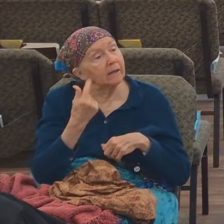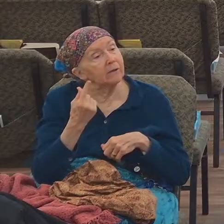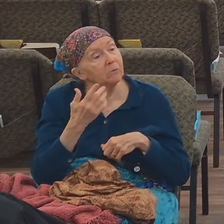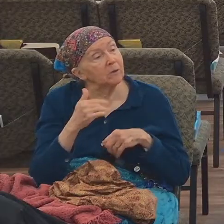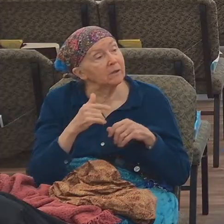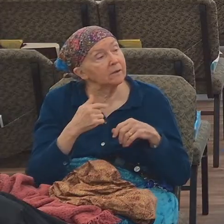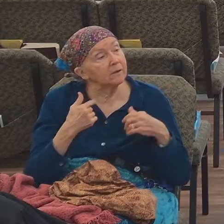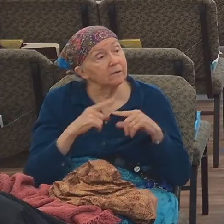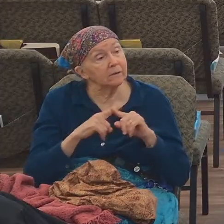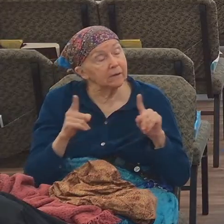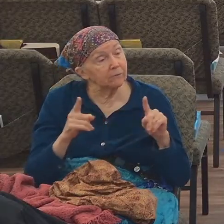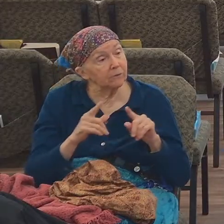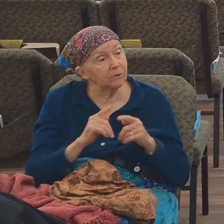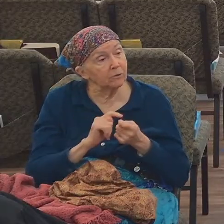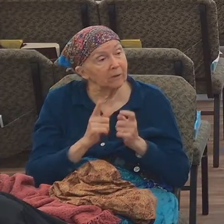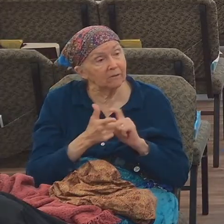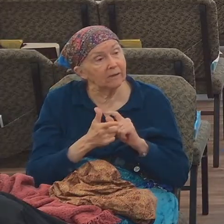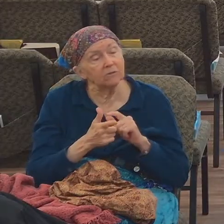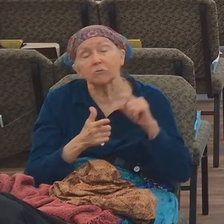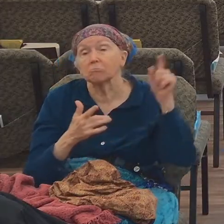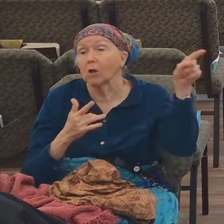Heart. Anybody else?